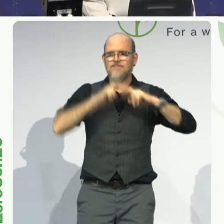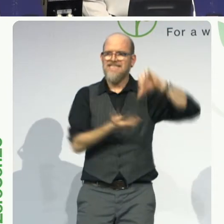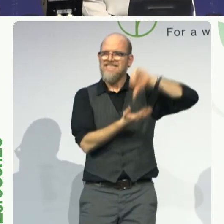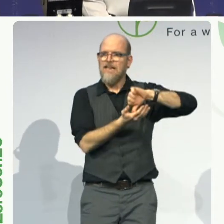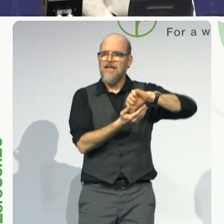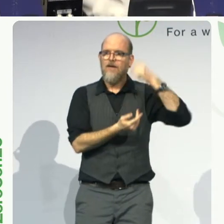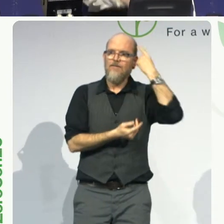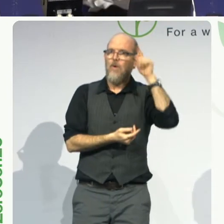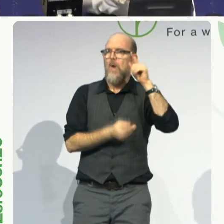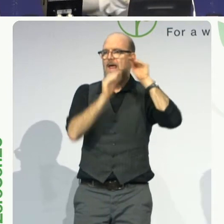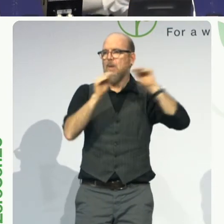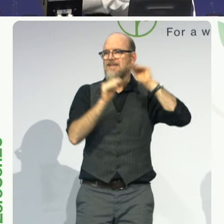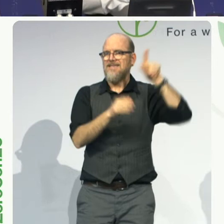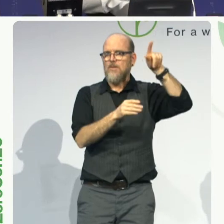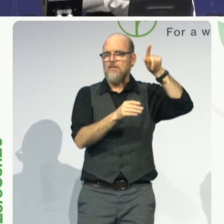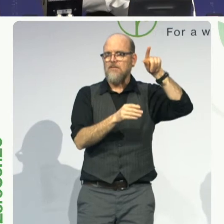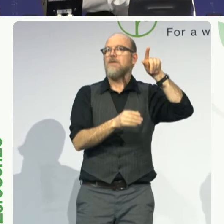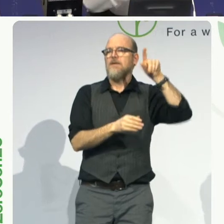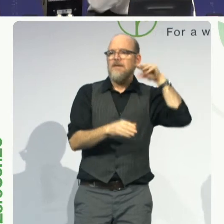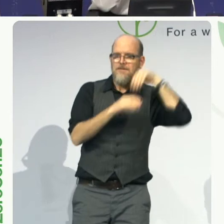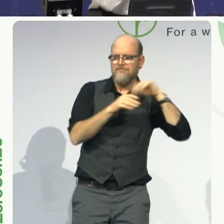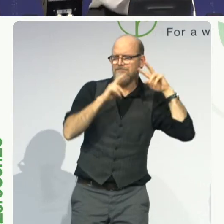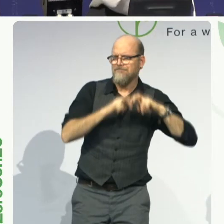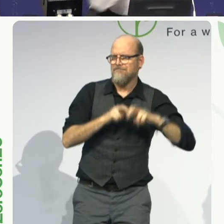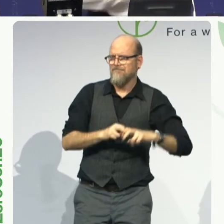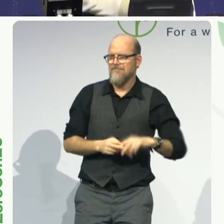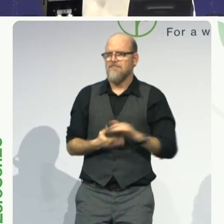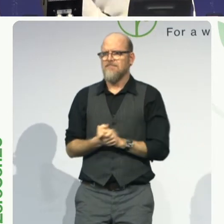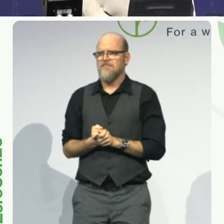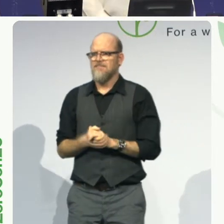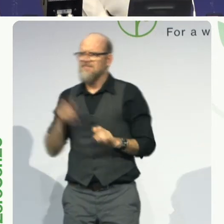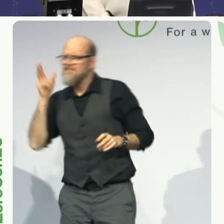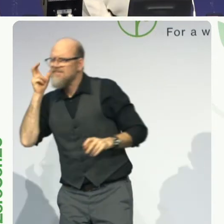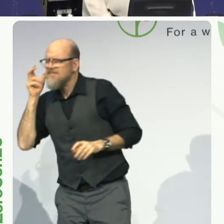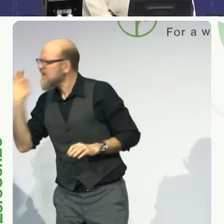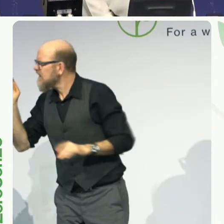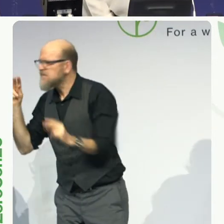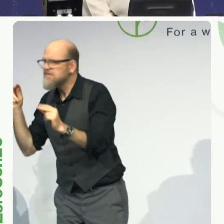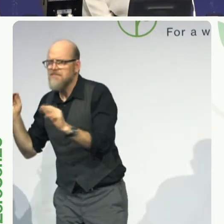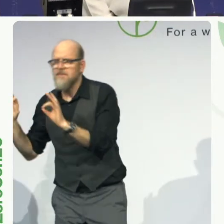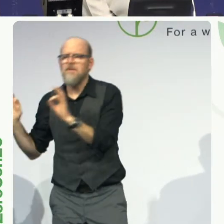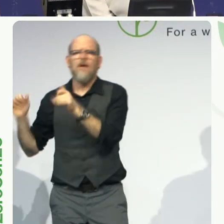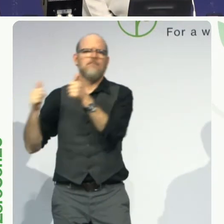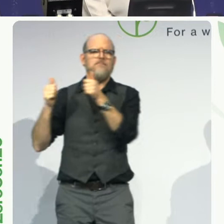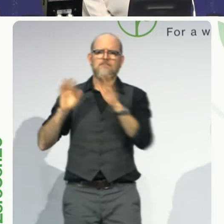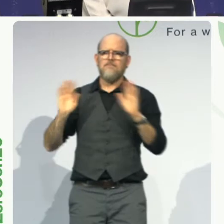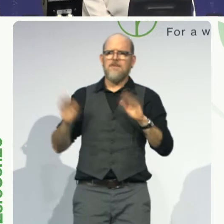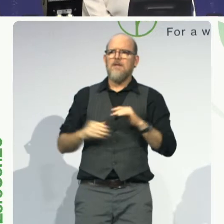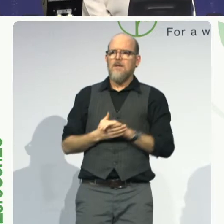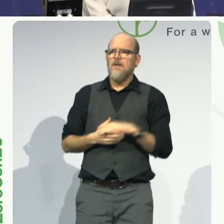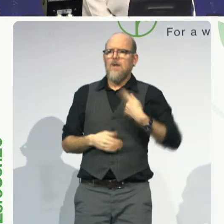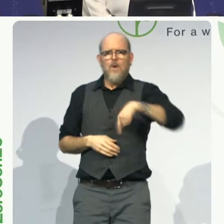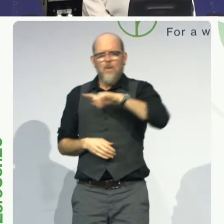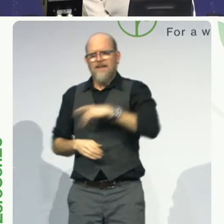efforts alone, can you hear me? See? Okay. But these efforts alone have proven to be